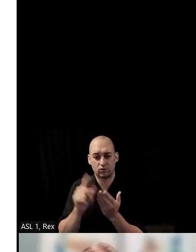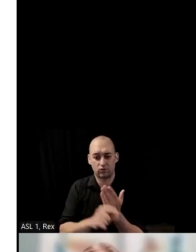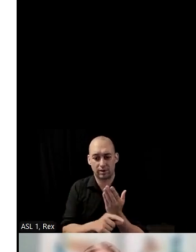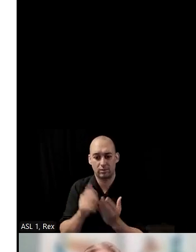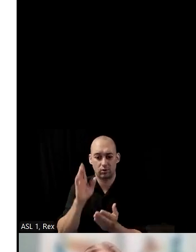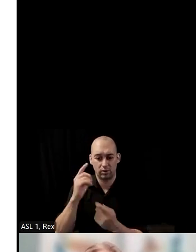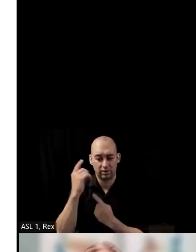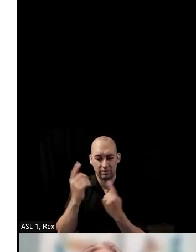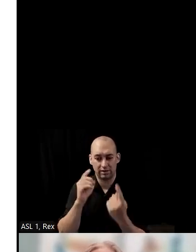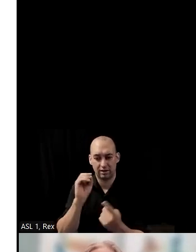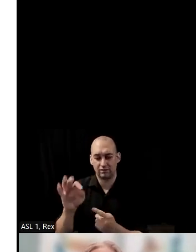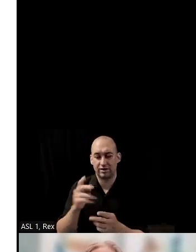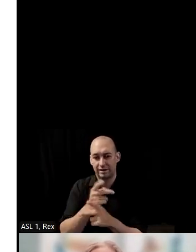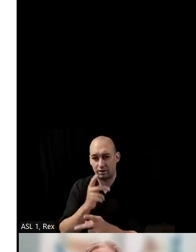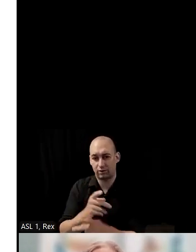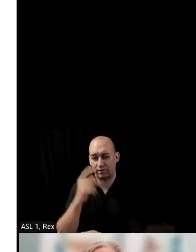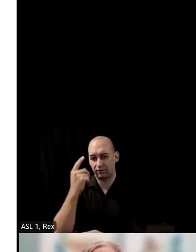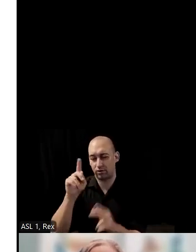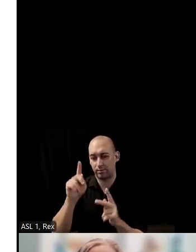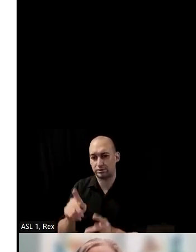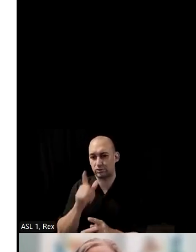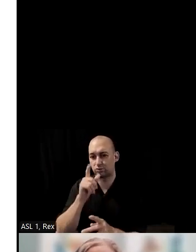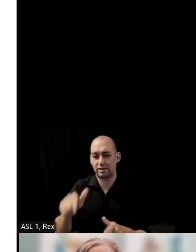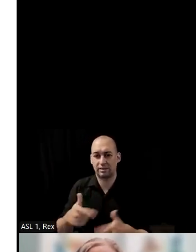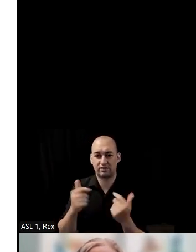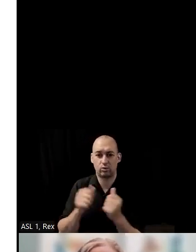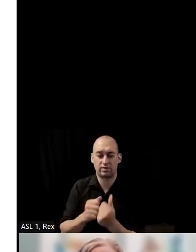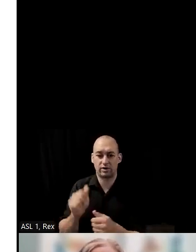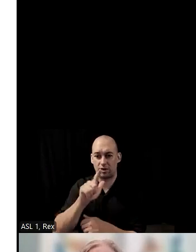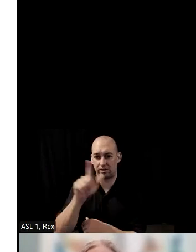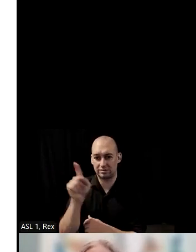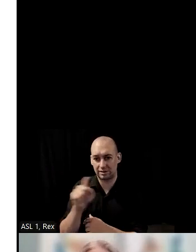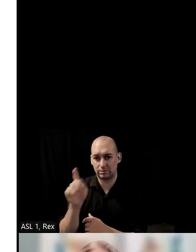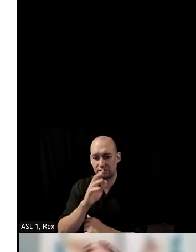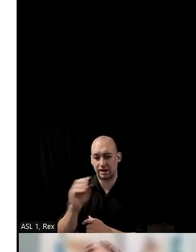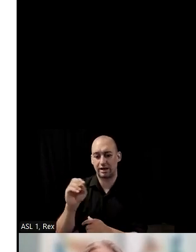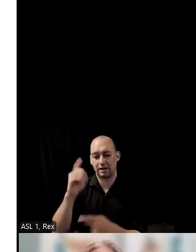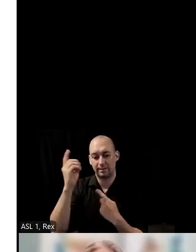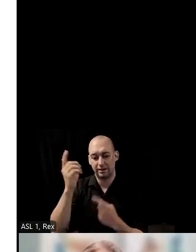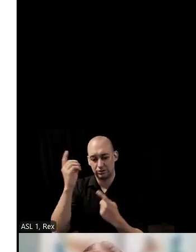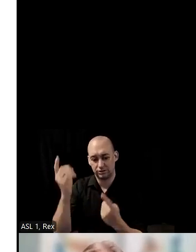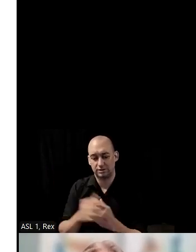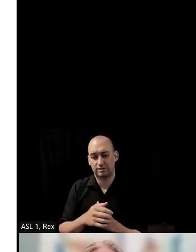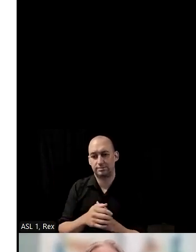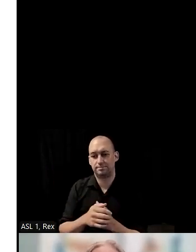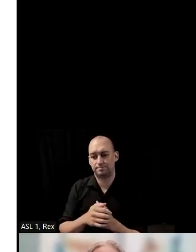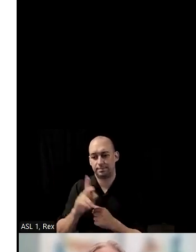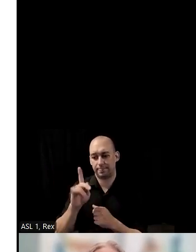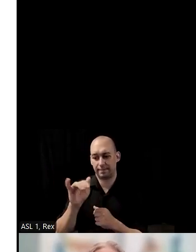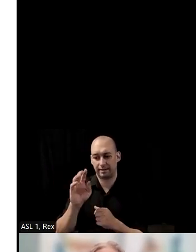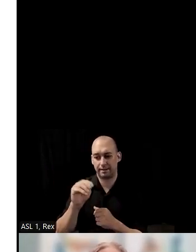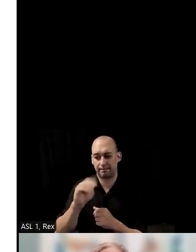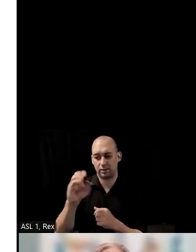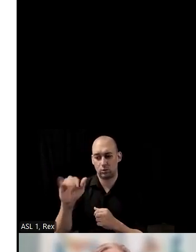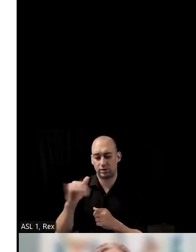think of as caring for someone who's living with Alzheimer's or another form of dementia. And then, as Kim McQuay had mentioned as well,